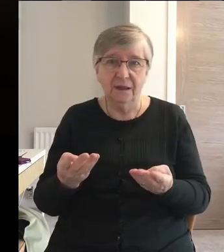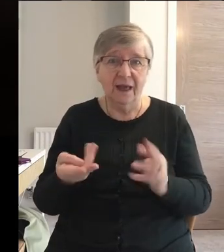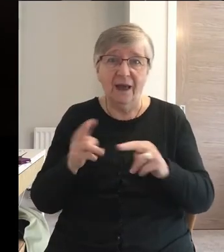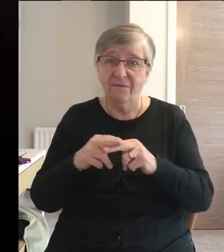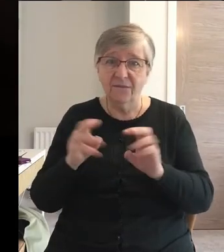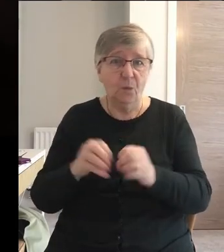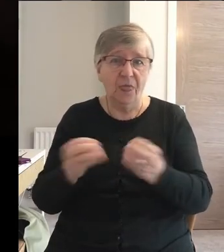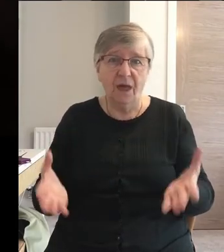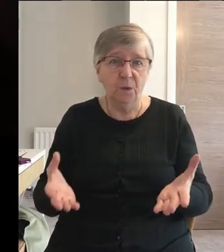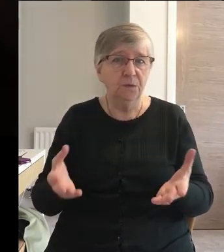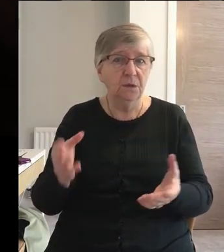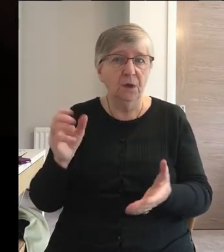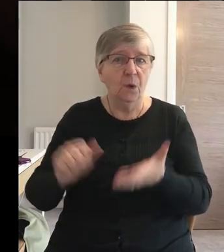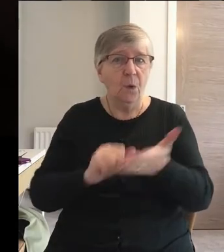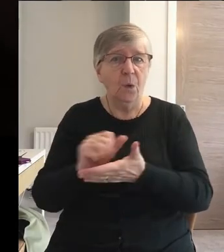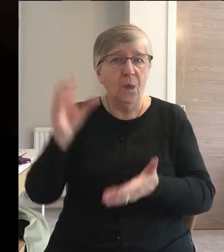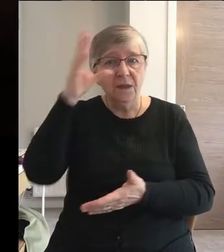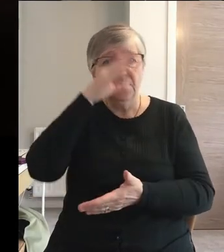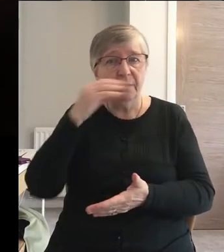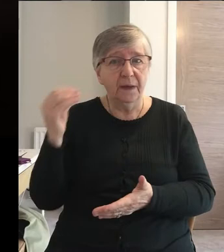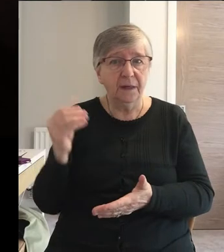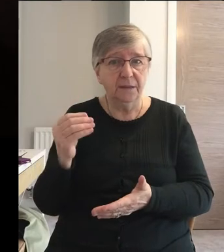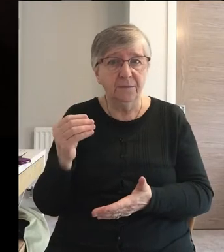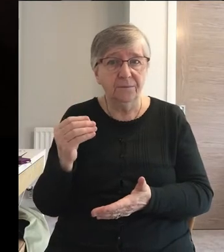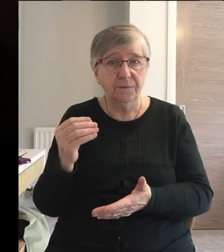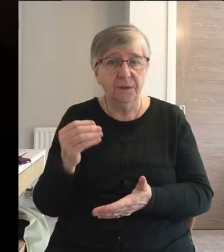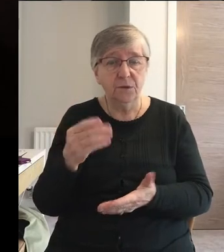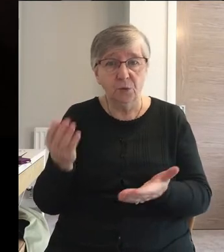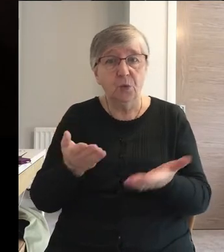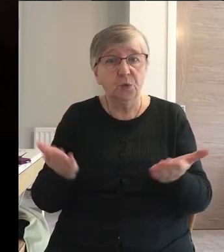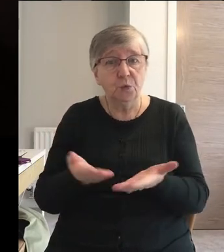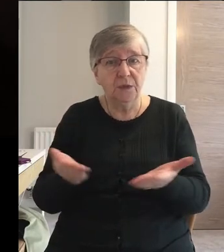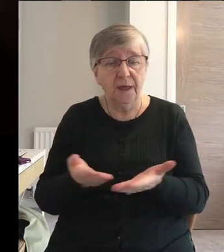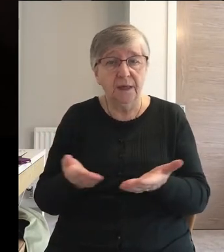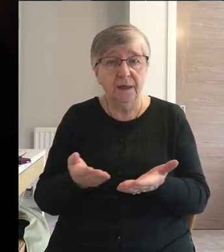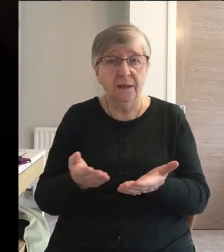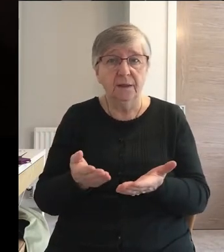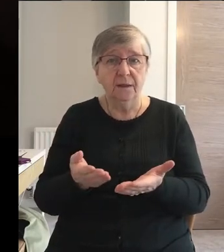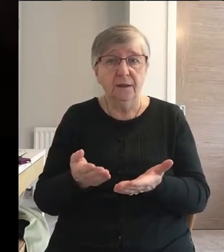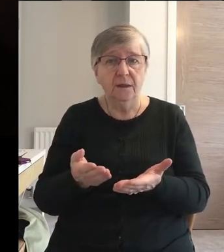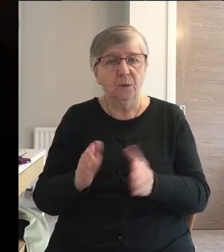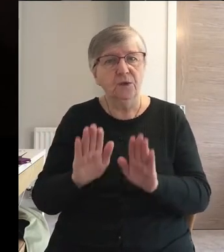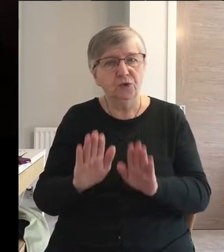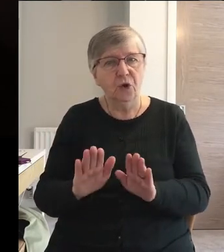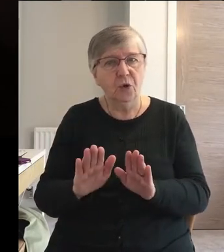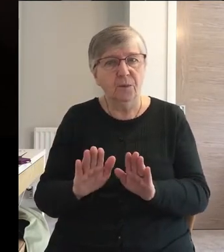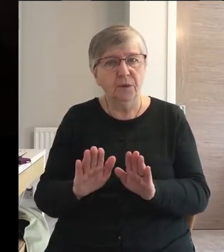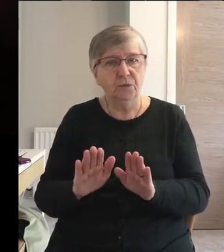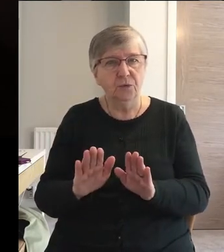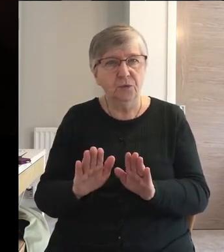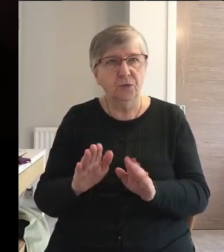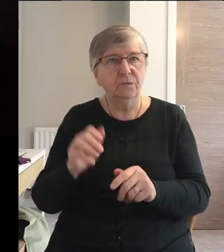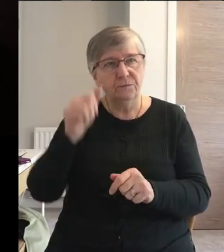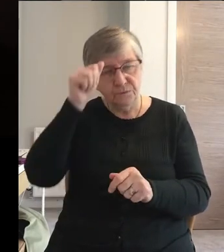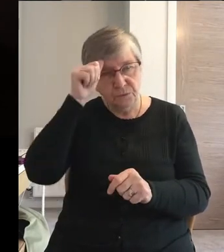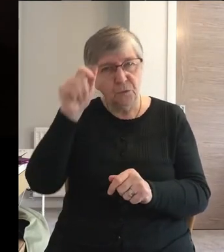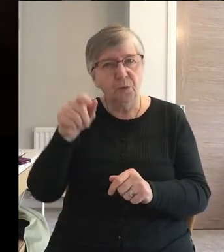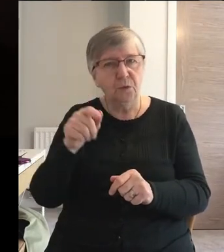is with and among us. And so on this Pentecost Sunday, we pause to acknowledge and affirm